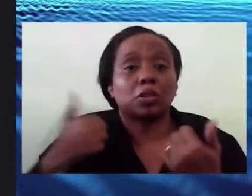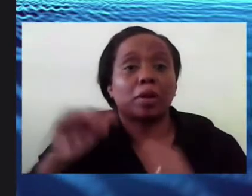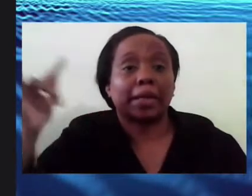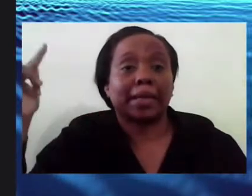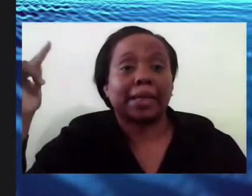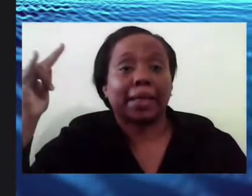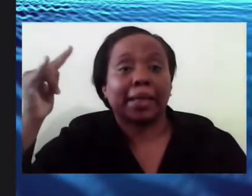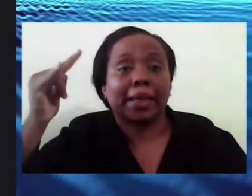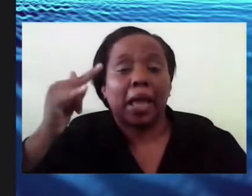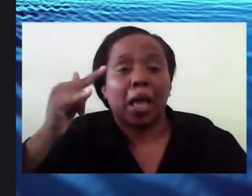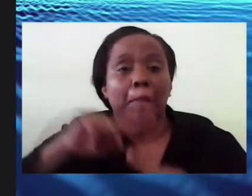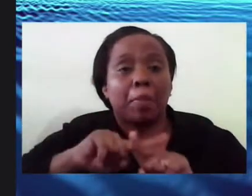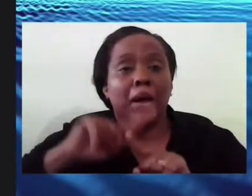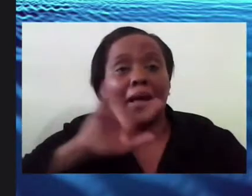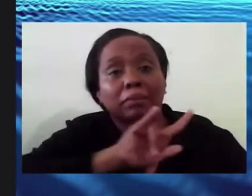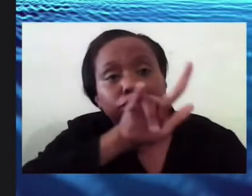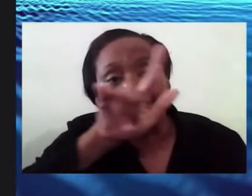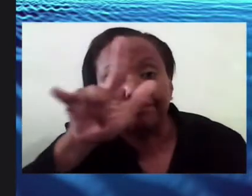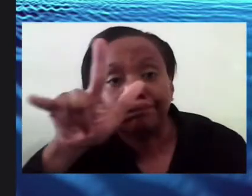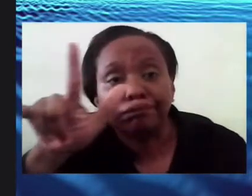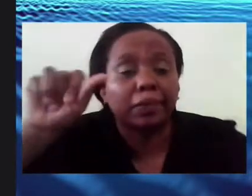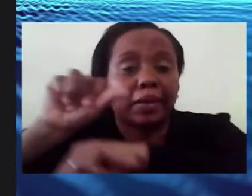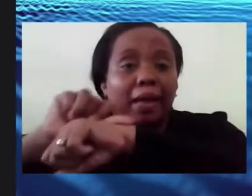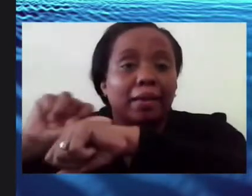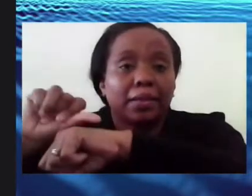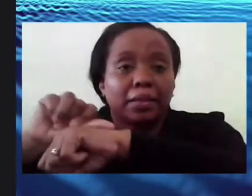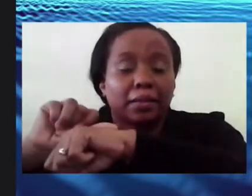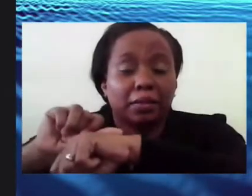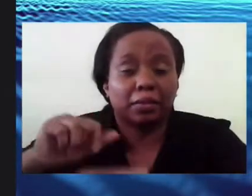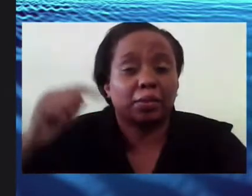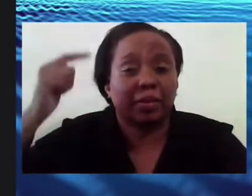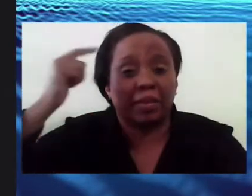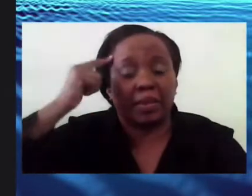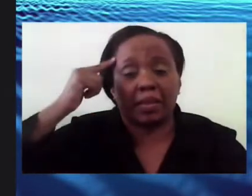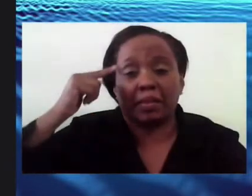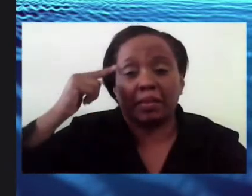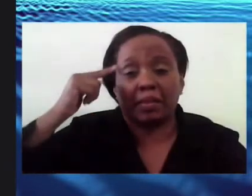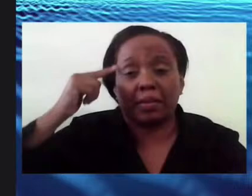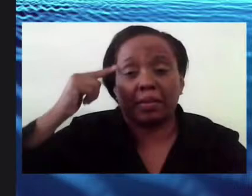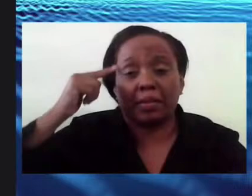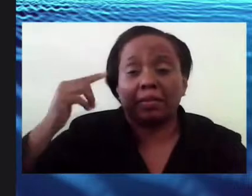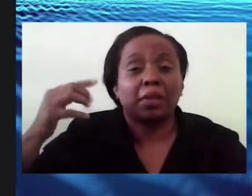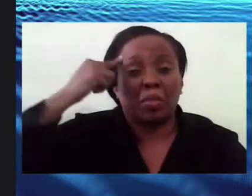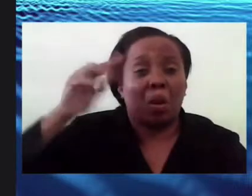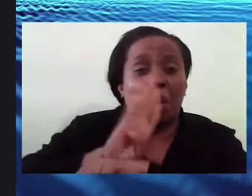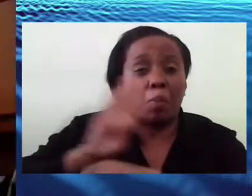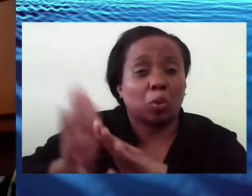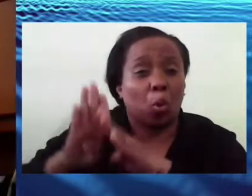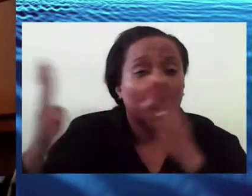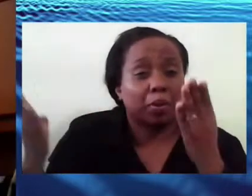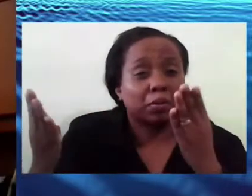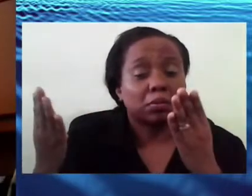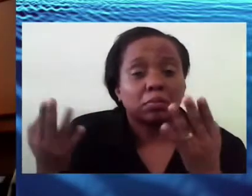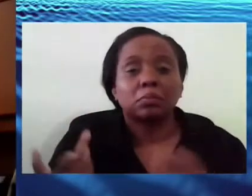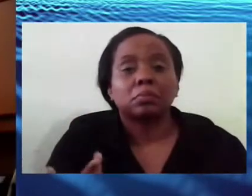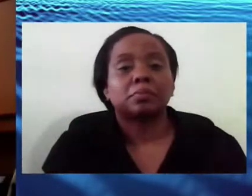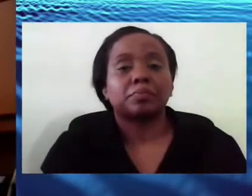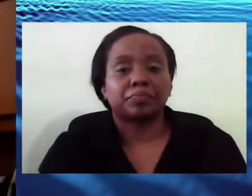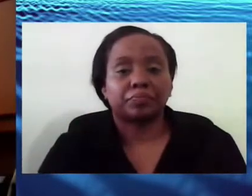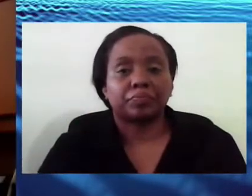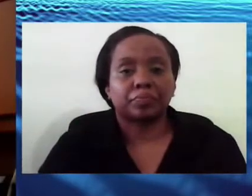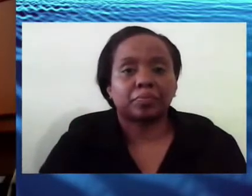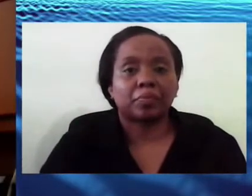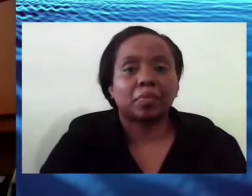thinking that we reopened this morning without first checking? How did that manage to come about? Well, as you